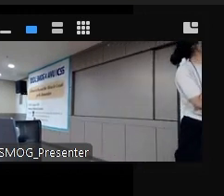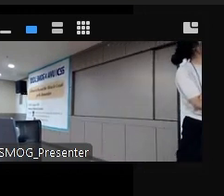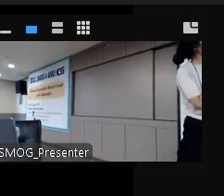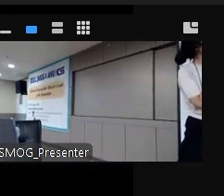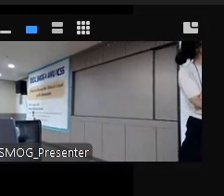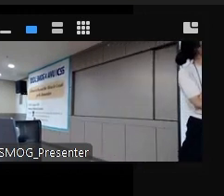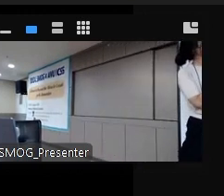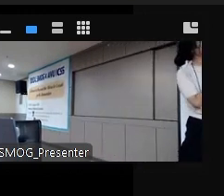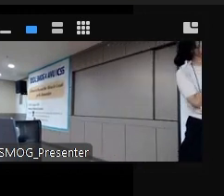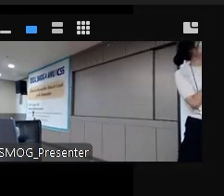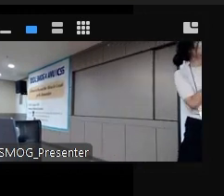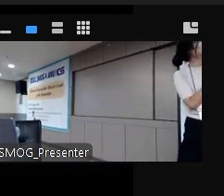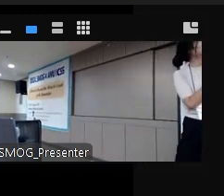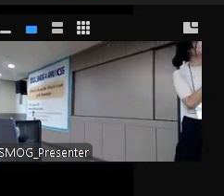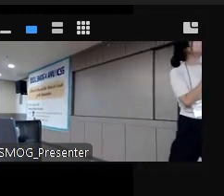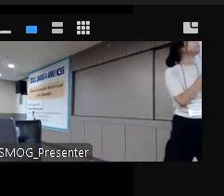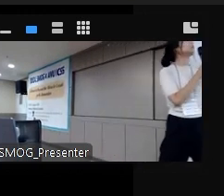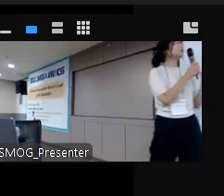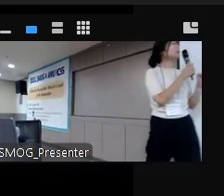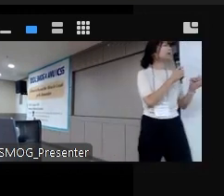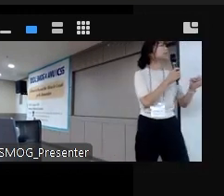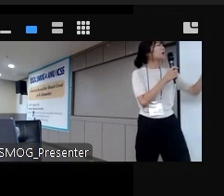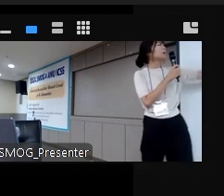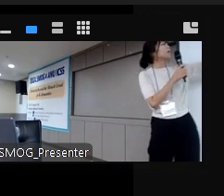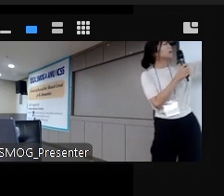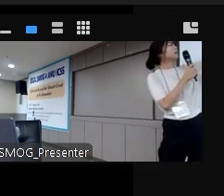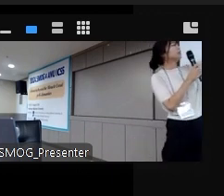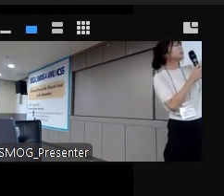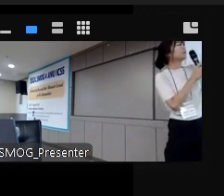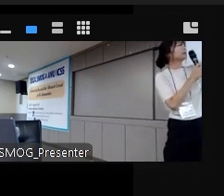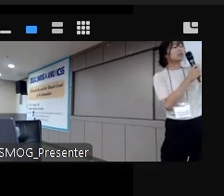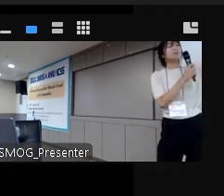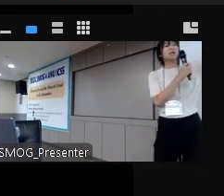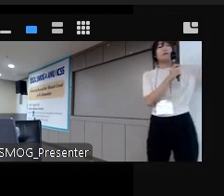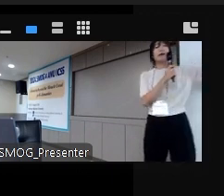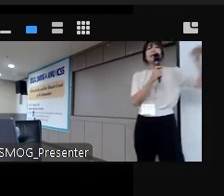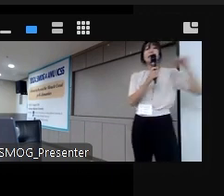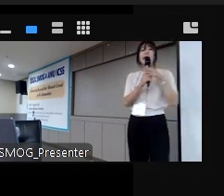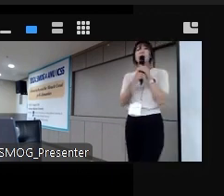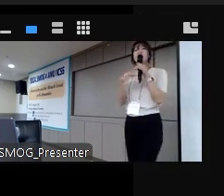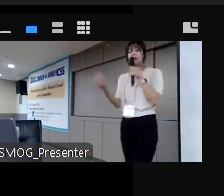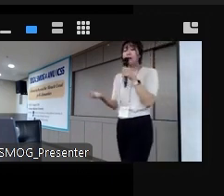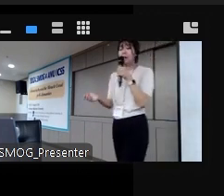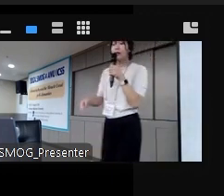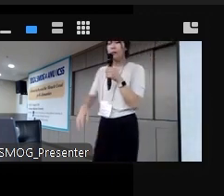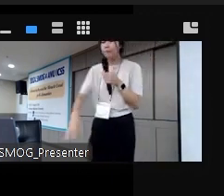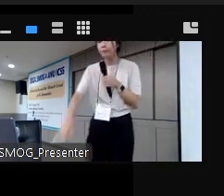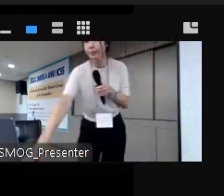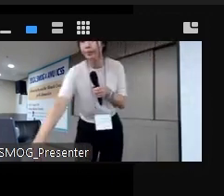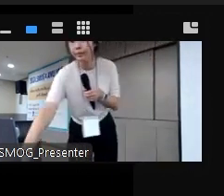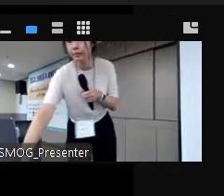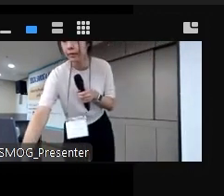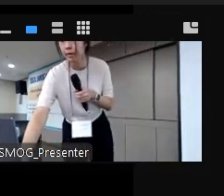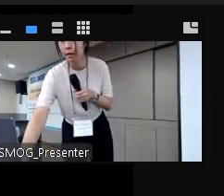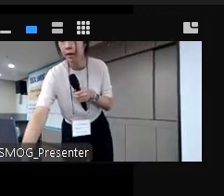and you still mark the verbs and the nouns with locus, we don't actually see participants finding that degraded.